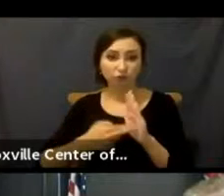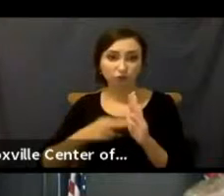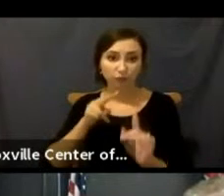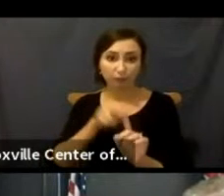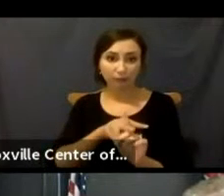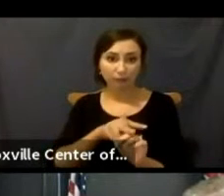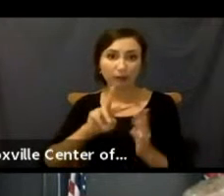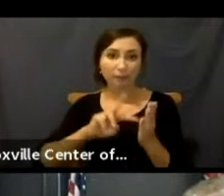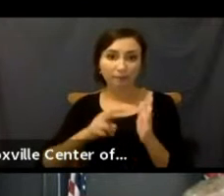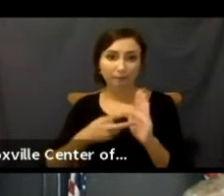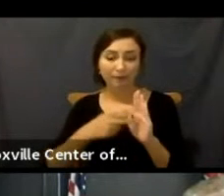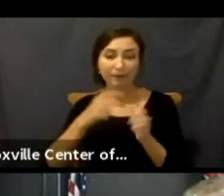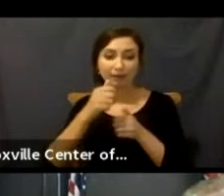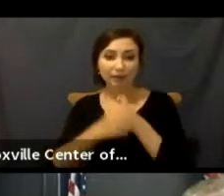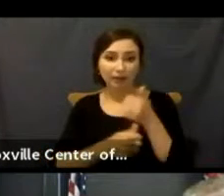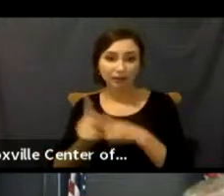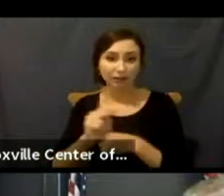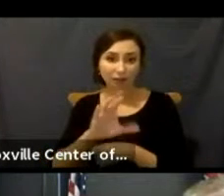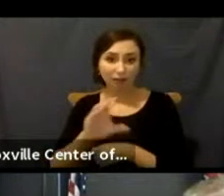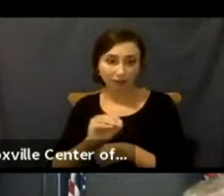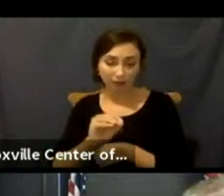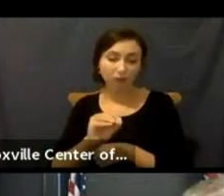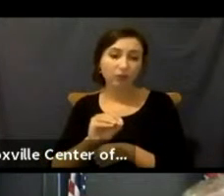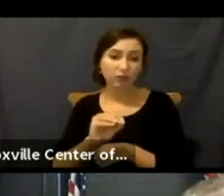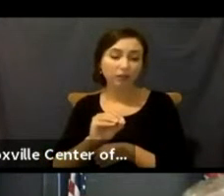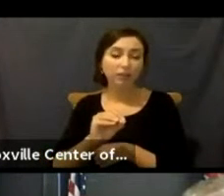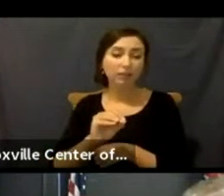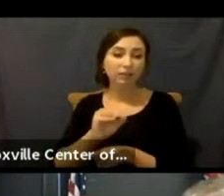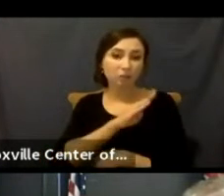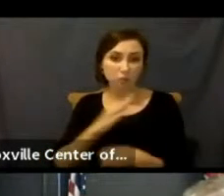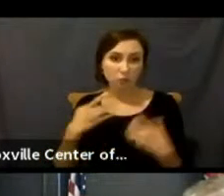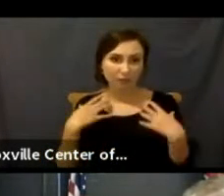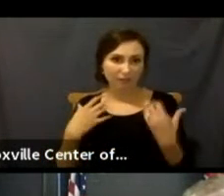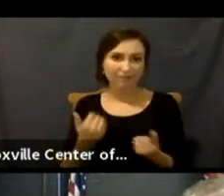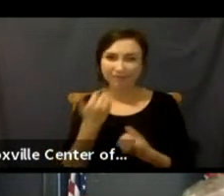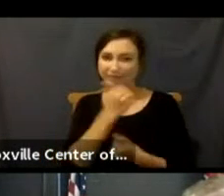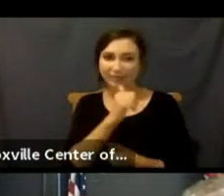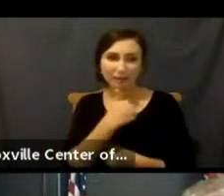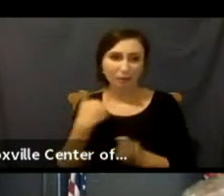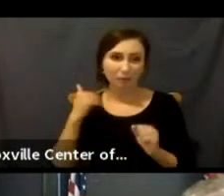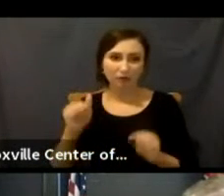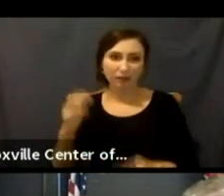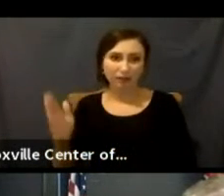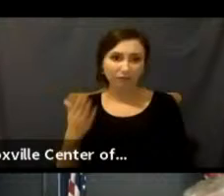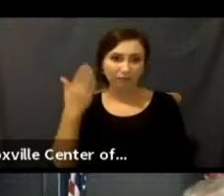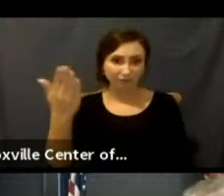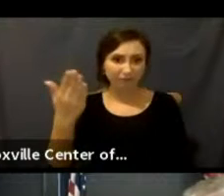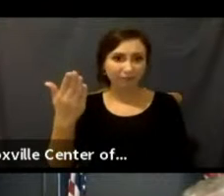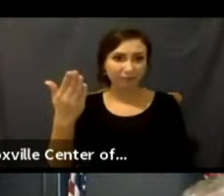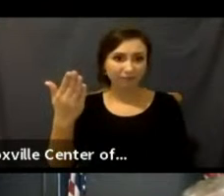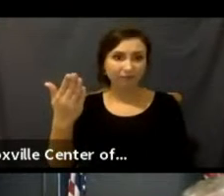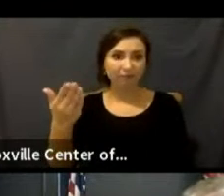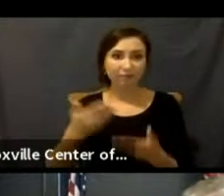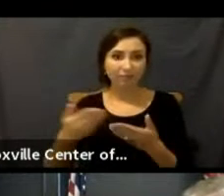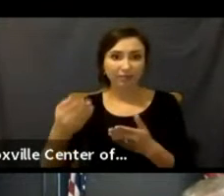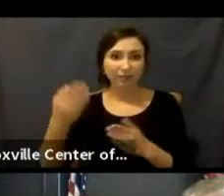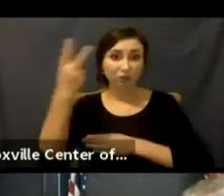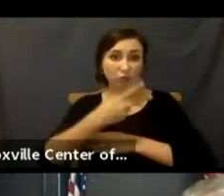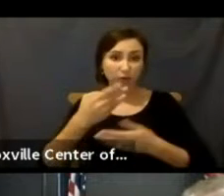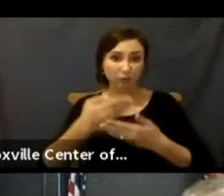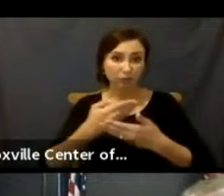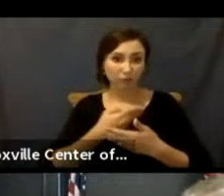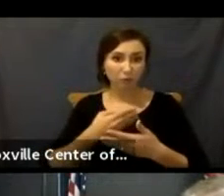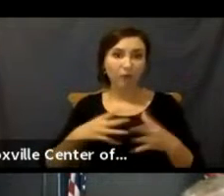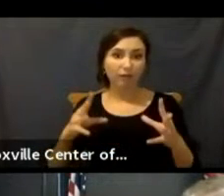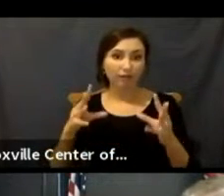And under the Knox County Board of Health rules, any member may place an item on the agenda 2 days before the meeting. The sponsor